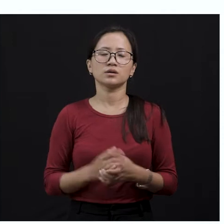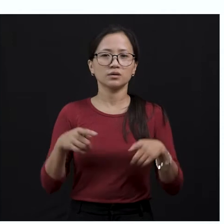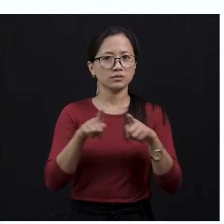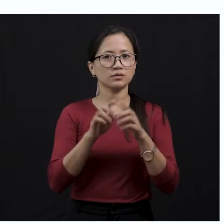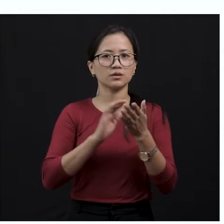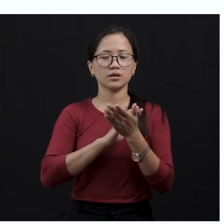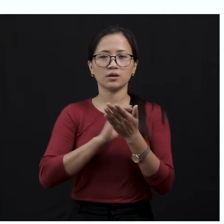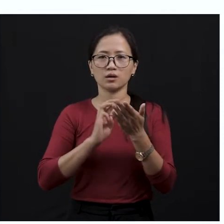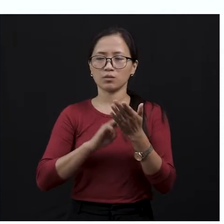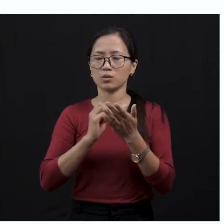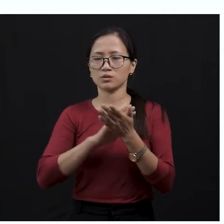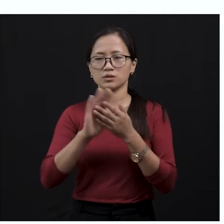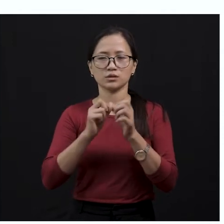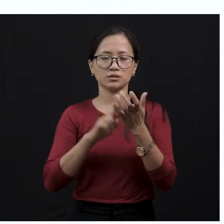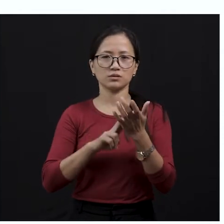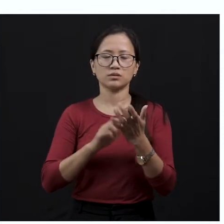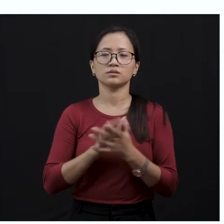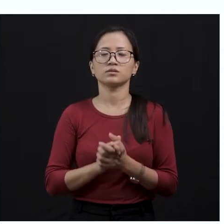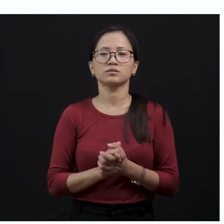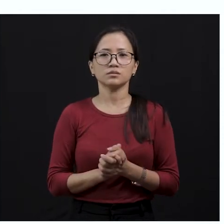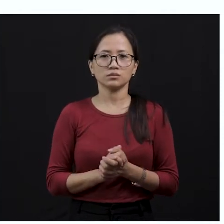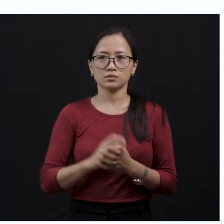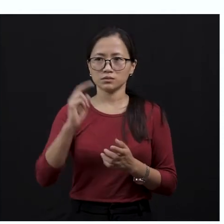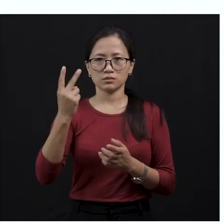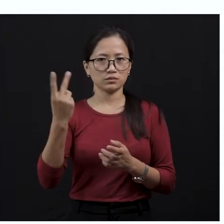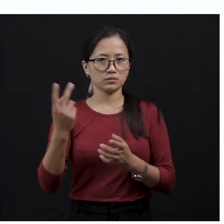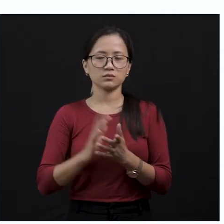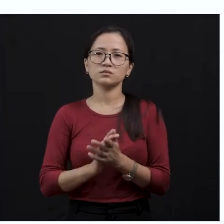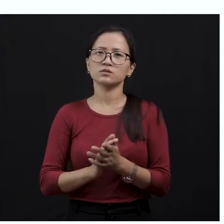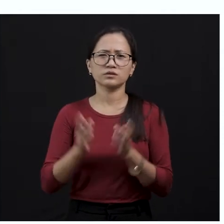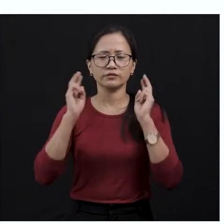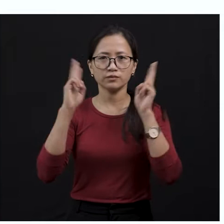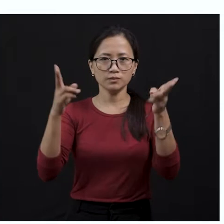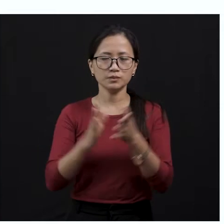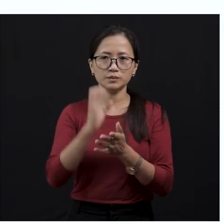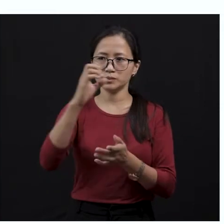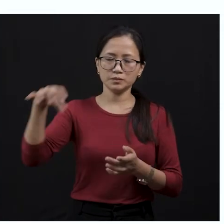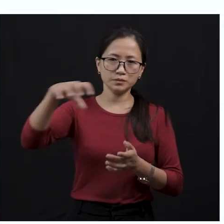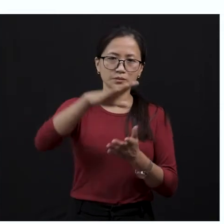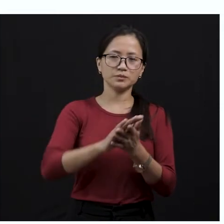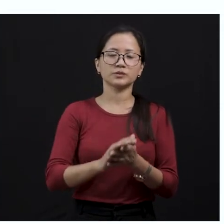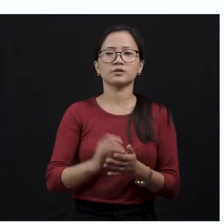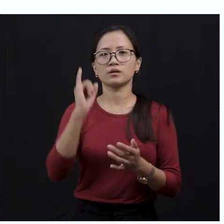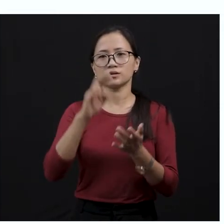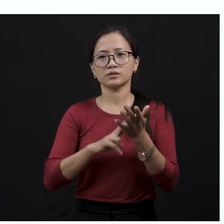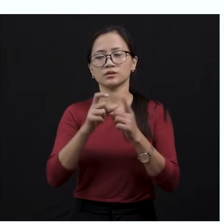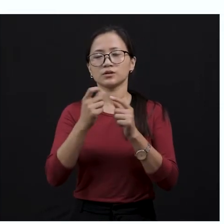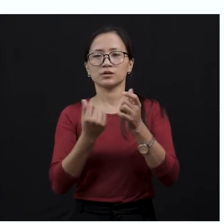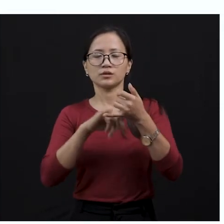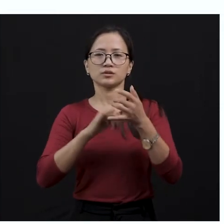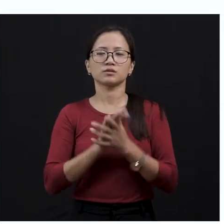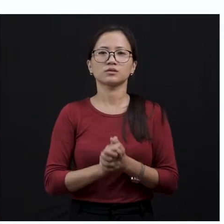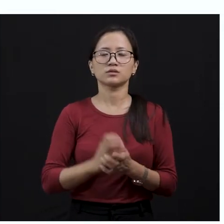Mohenjo-daro. All right, these are the two famous cities of the Indus Valley civilization. Now, let me also